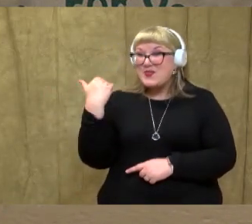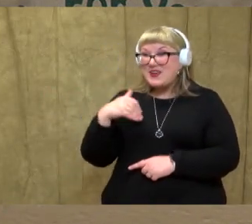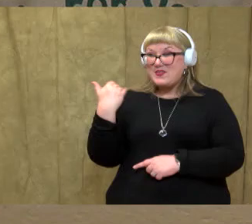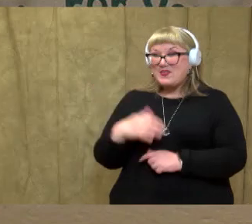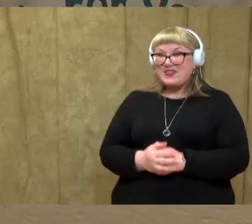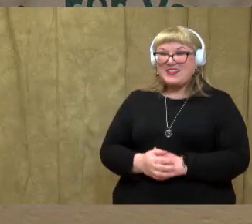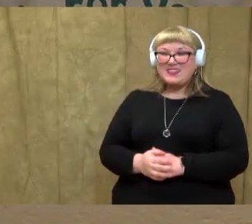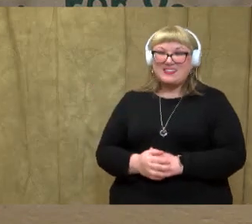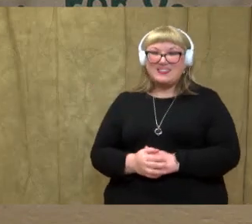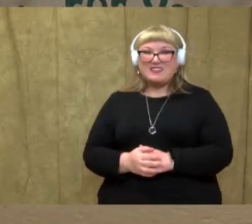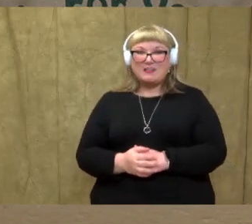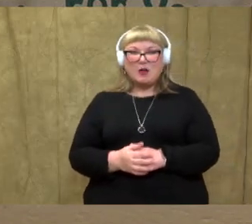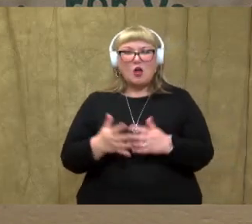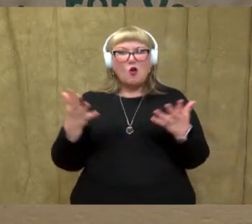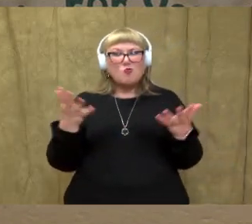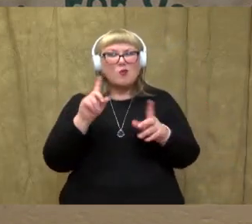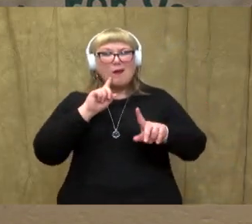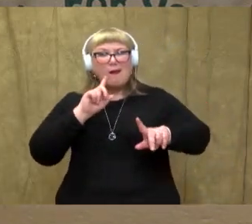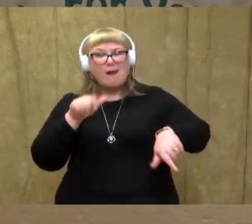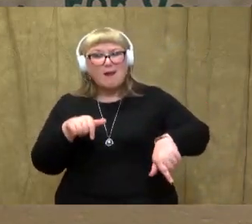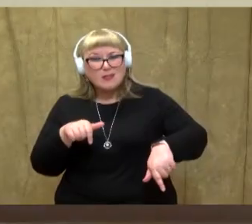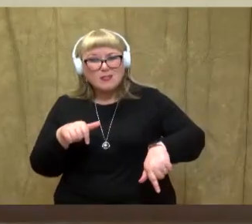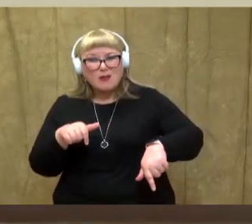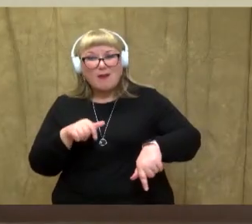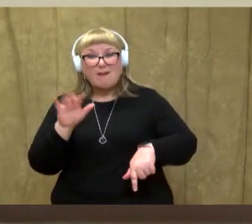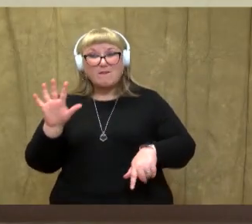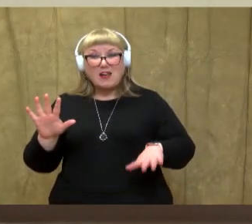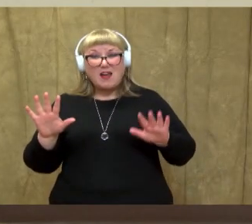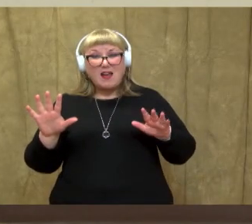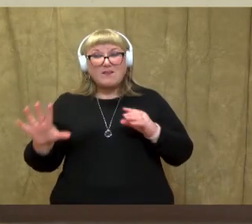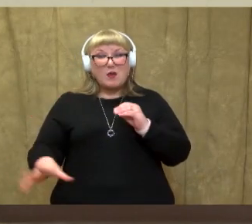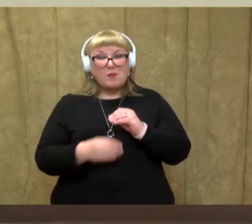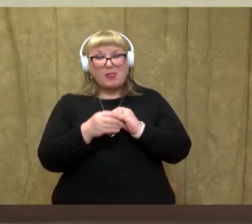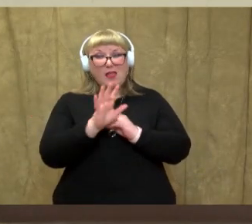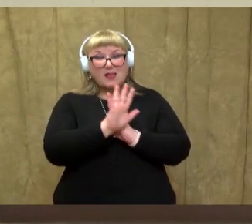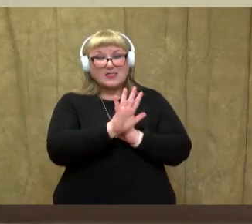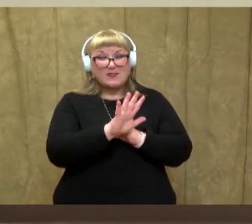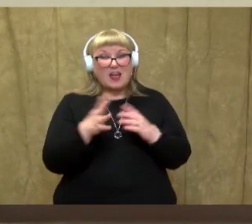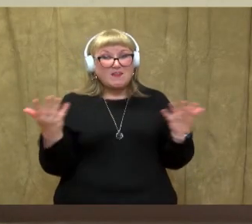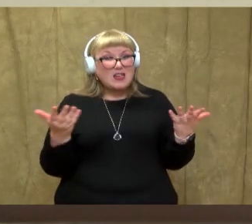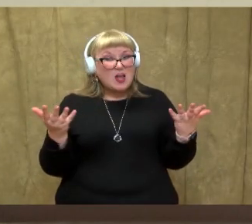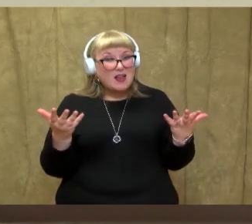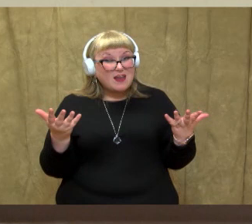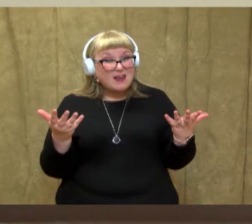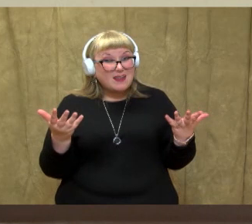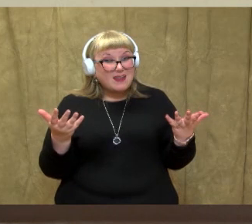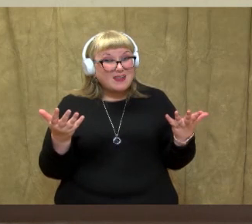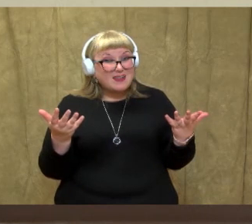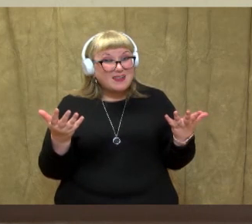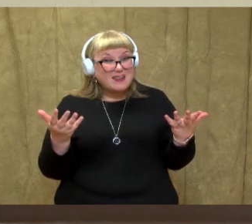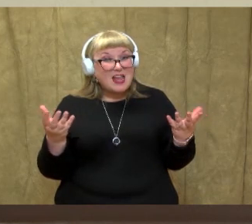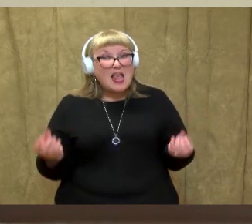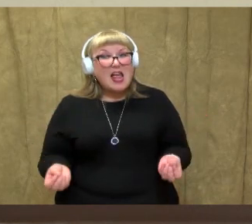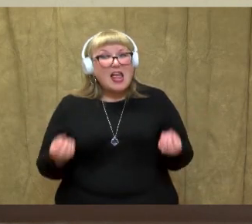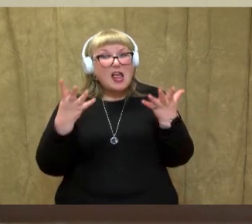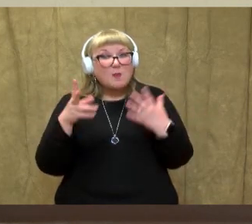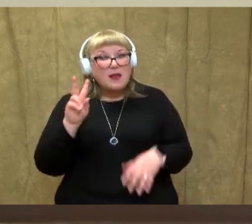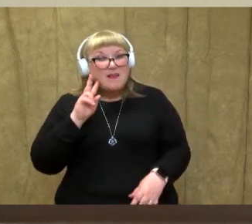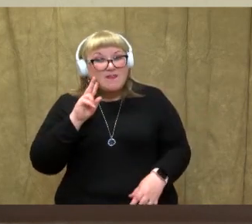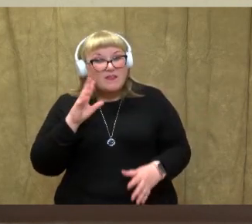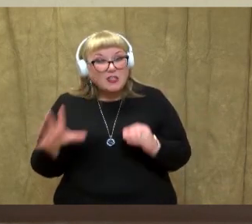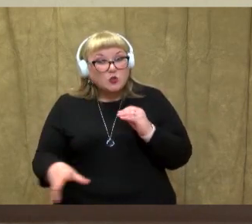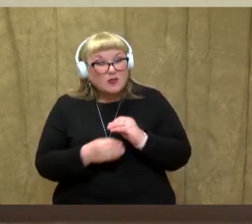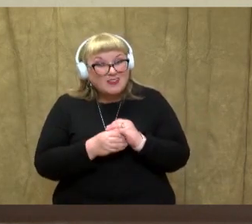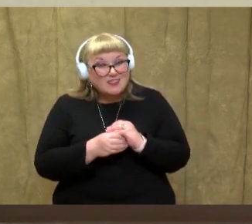10. What is our answer to our number sentence 5 plus 5? How many vegetables did we